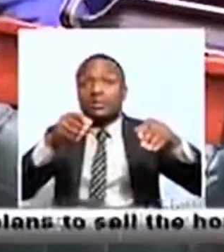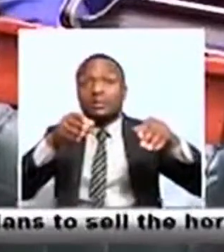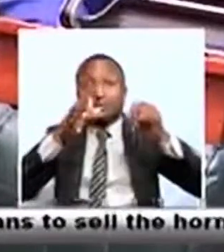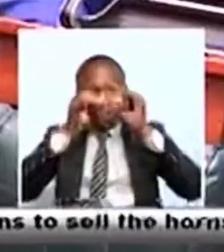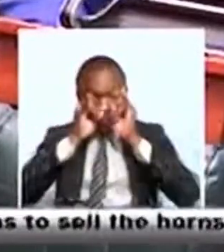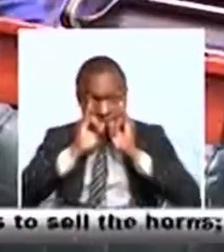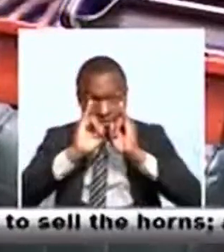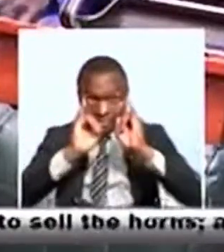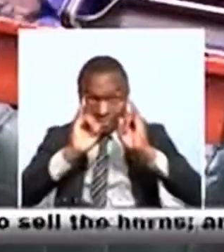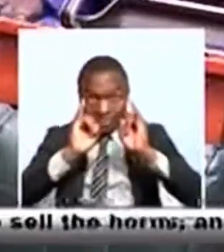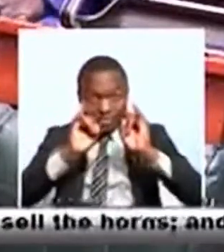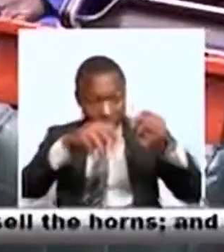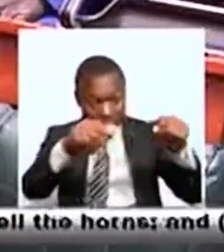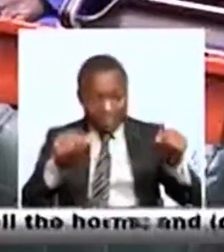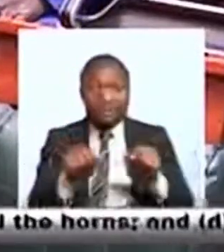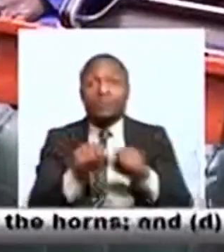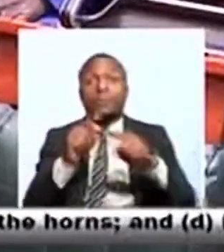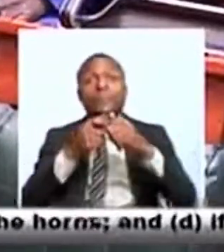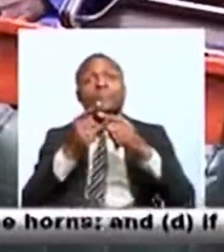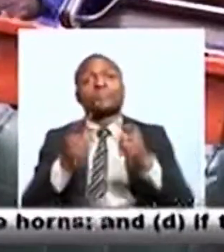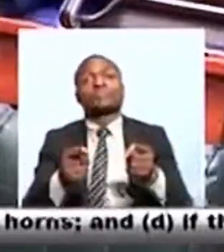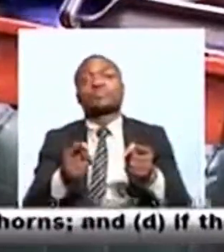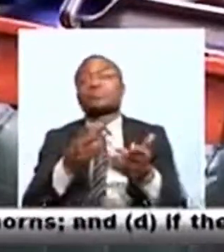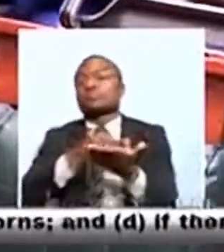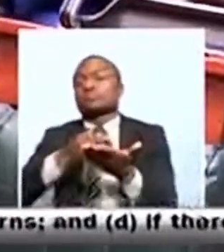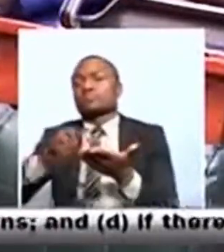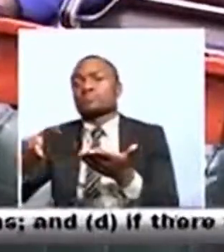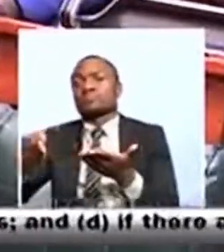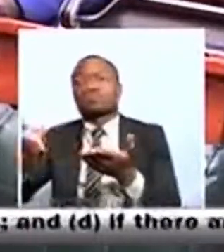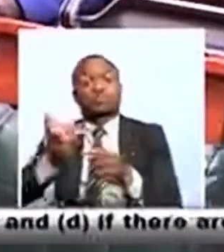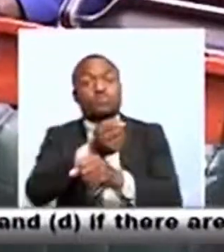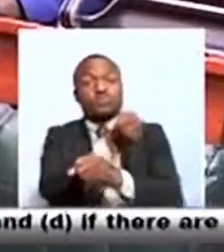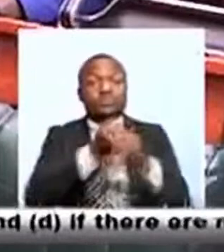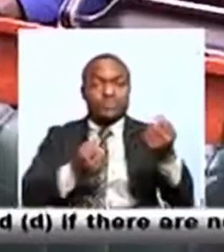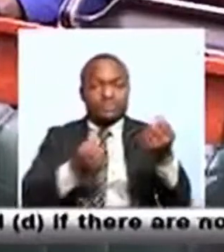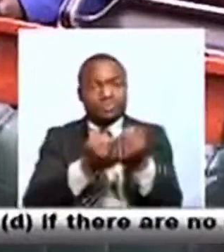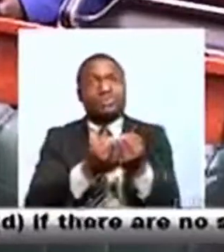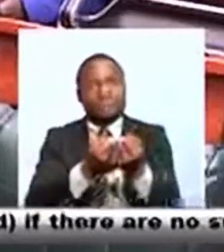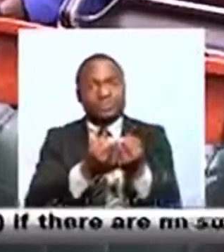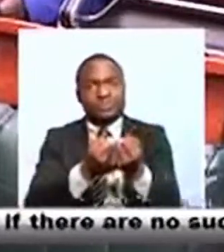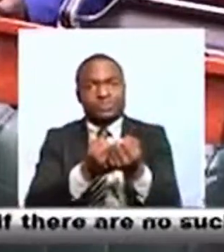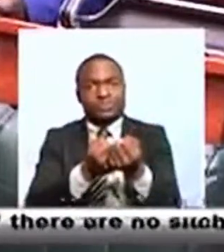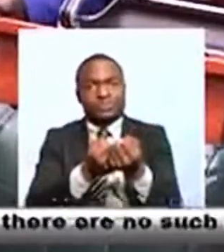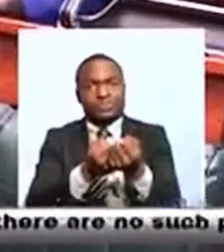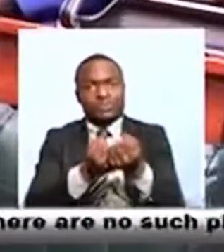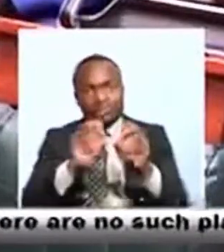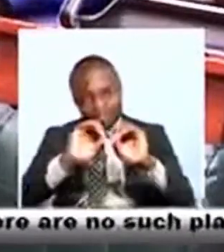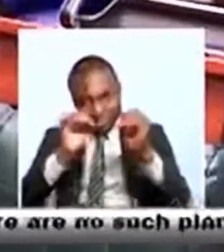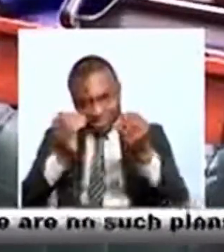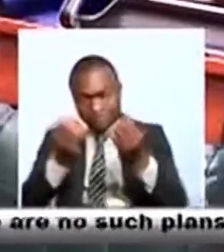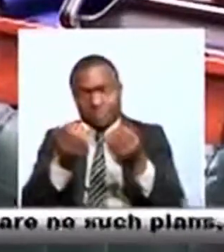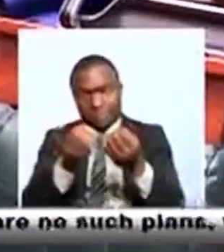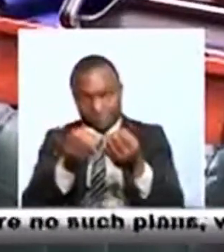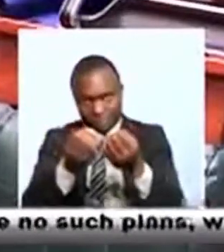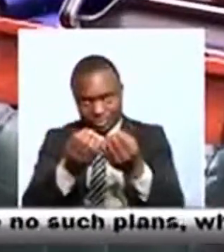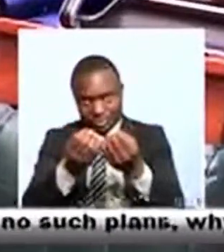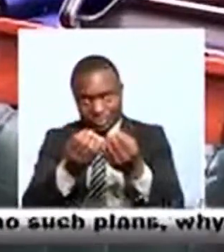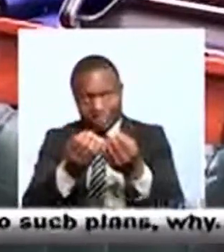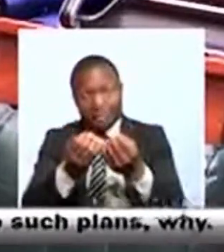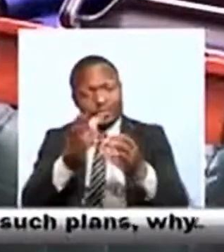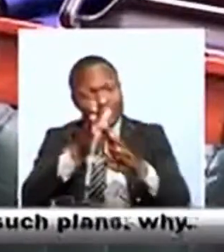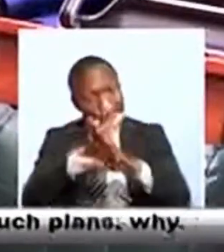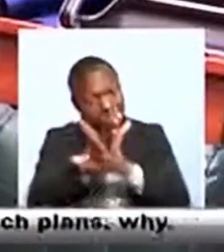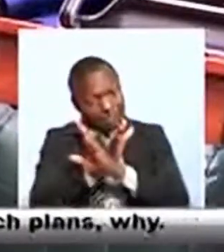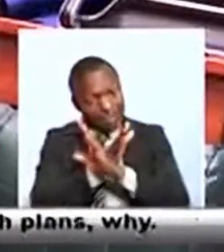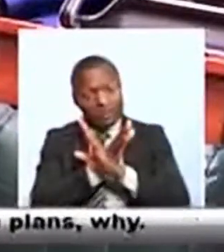sites process, but has failed to obtain support from parties of the convention. Zambia